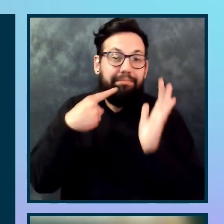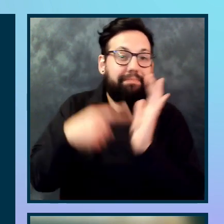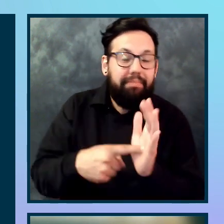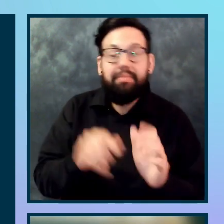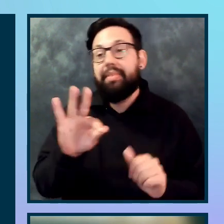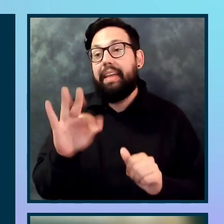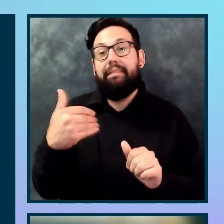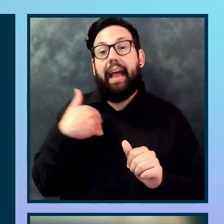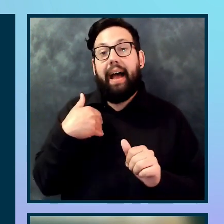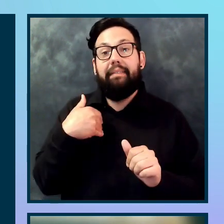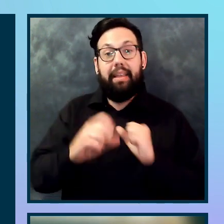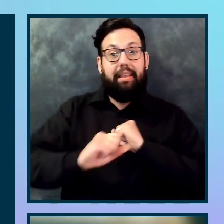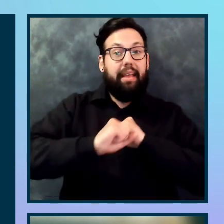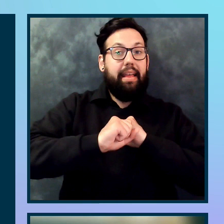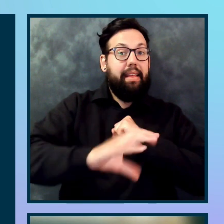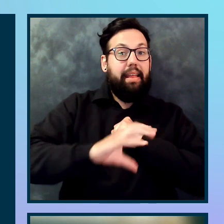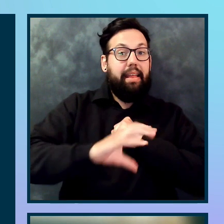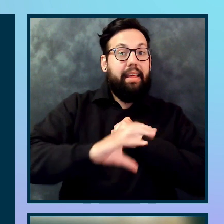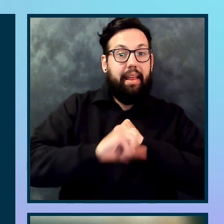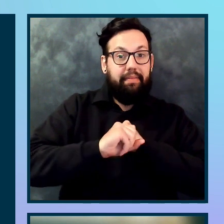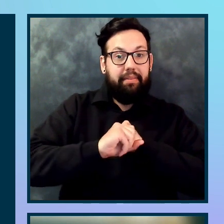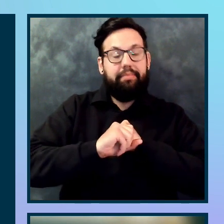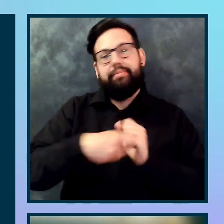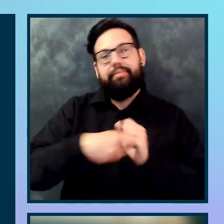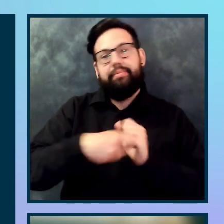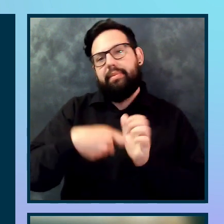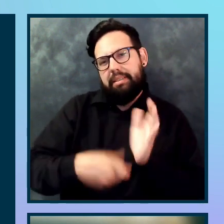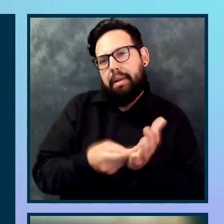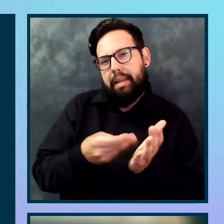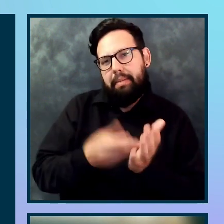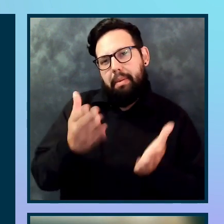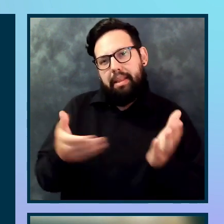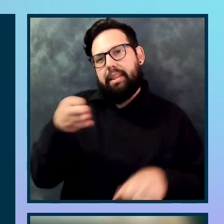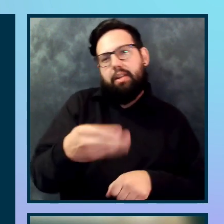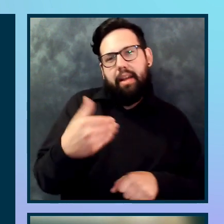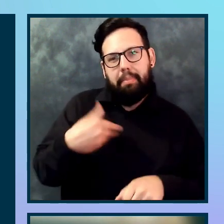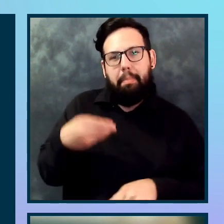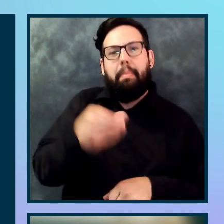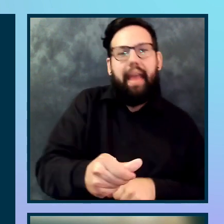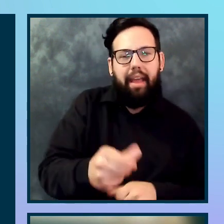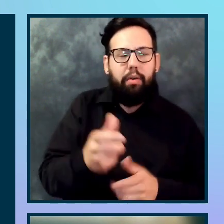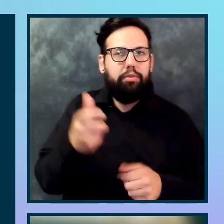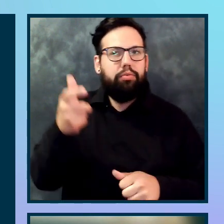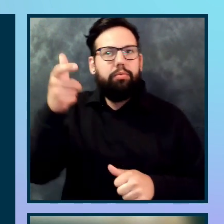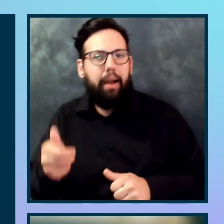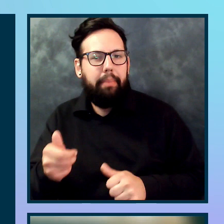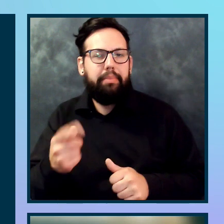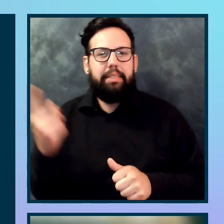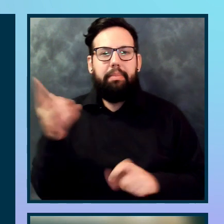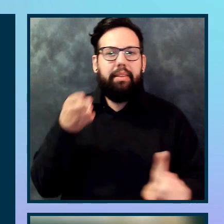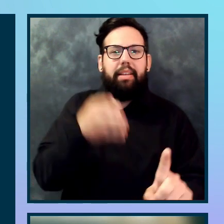you got an app that costs money and you have some sort of a pay or subscribe button in there. Don't even think about